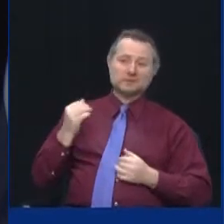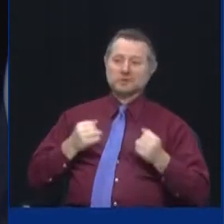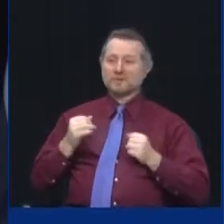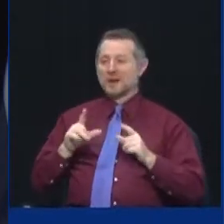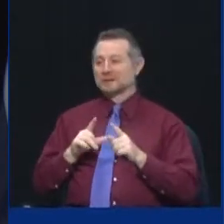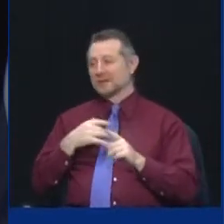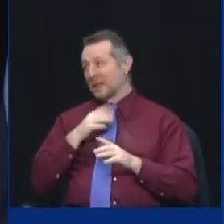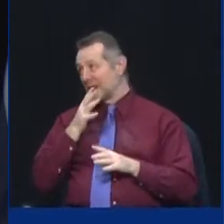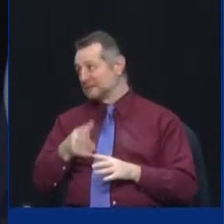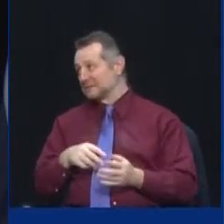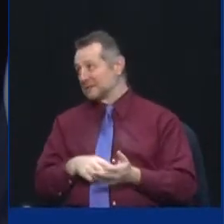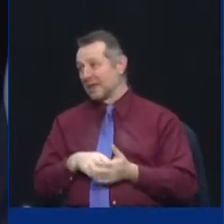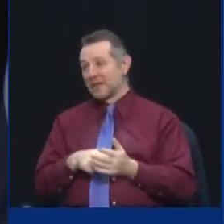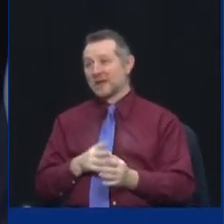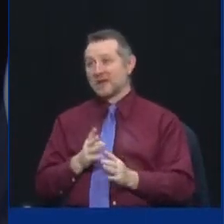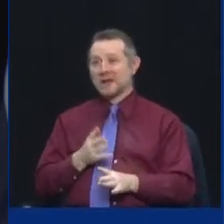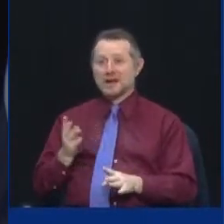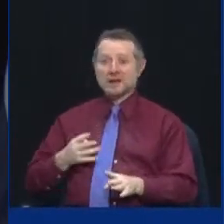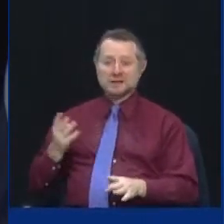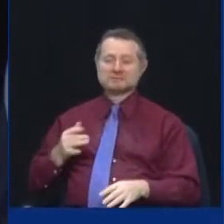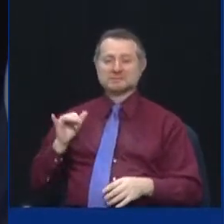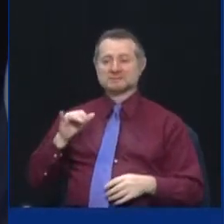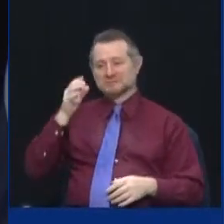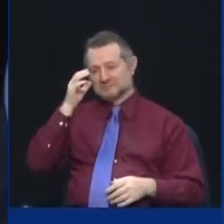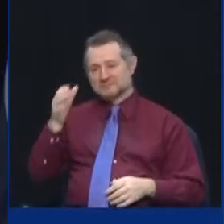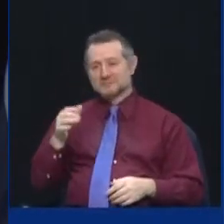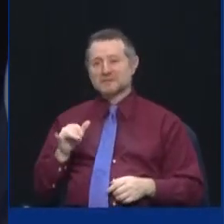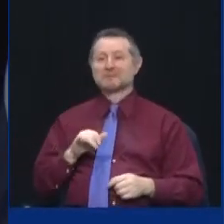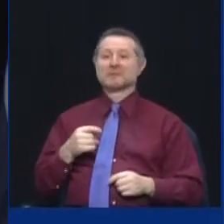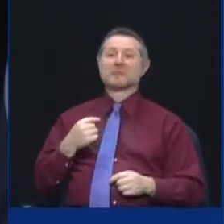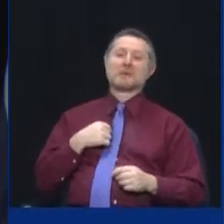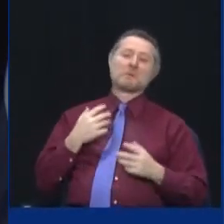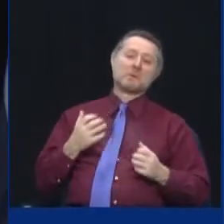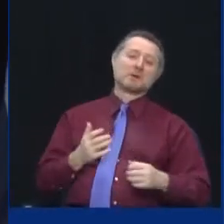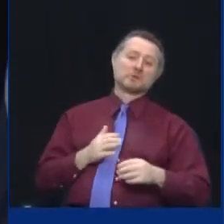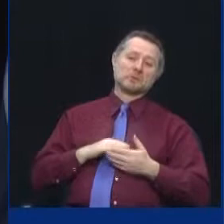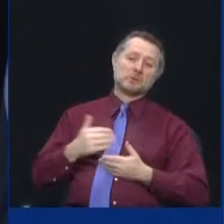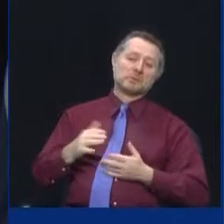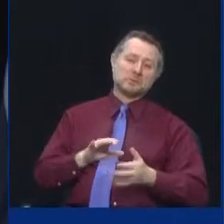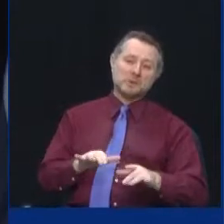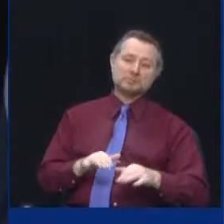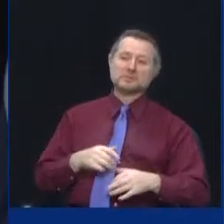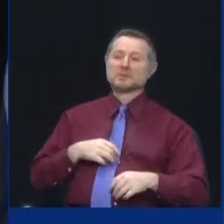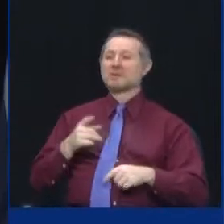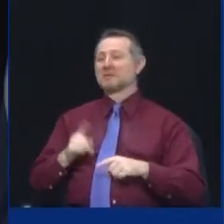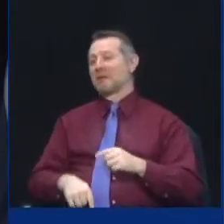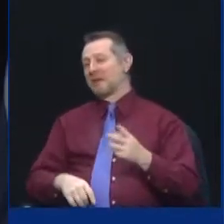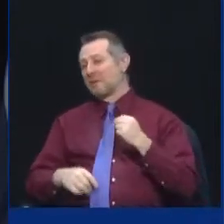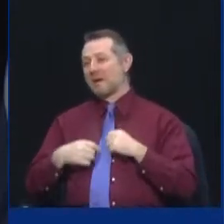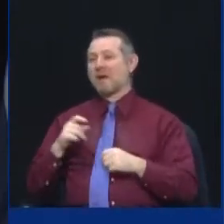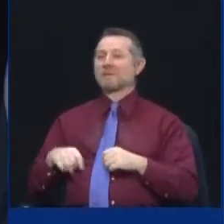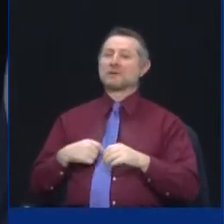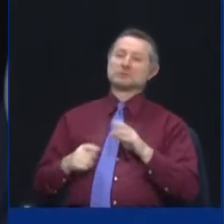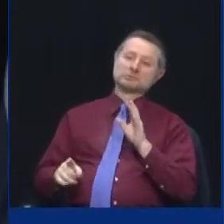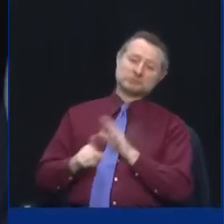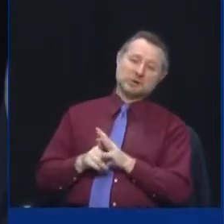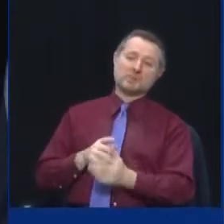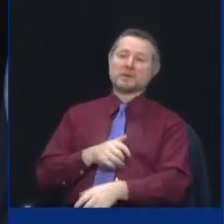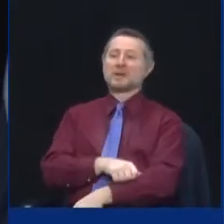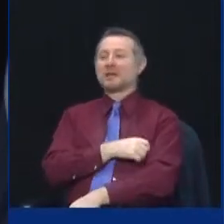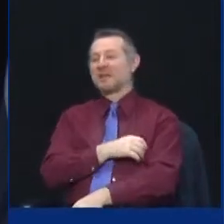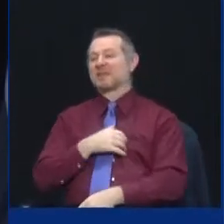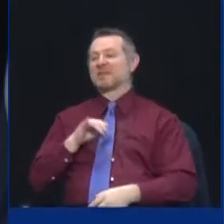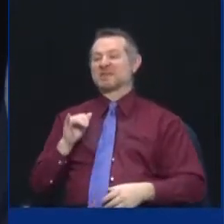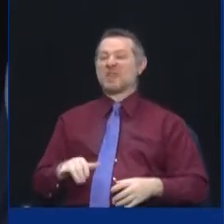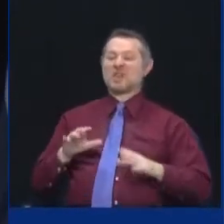that. I can't do it through the web. I have to show up. So that's the group we're trying